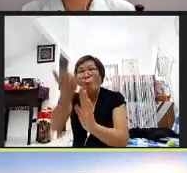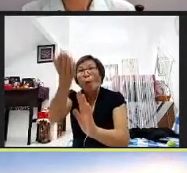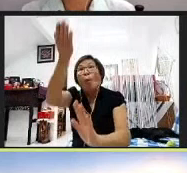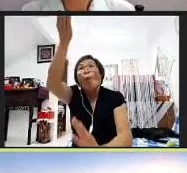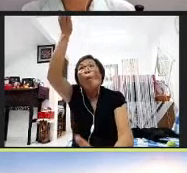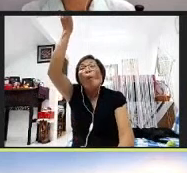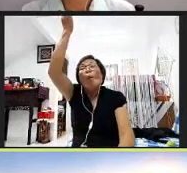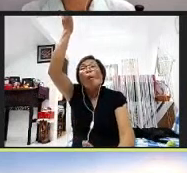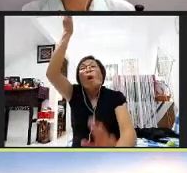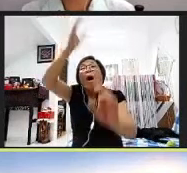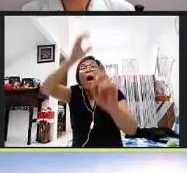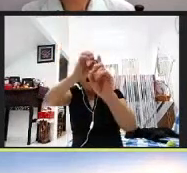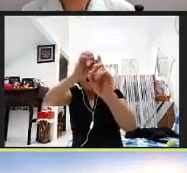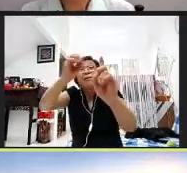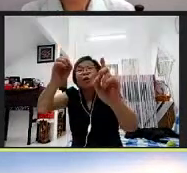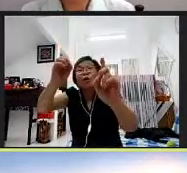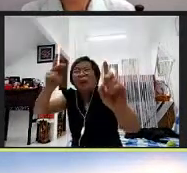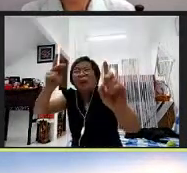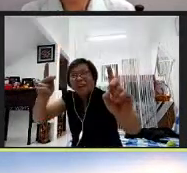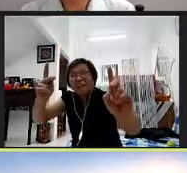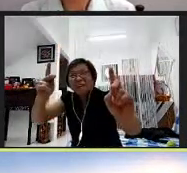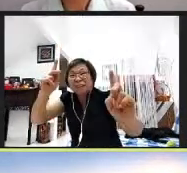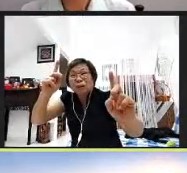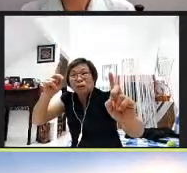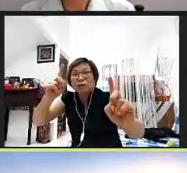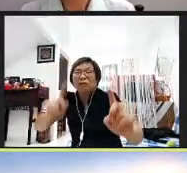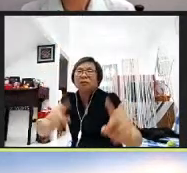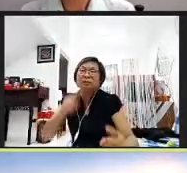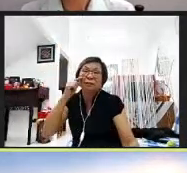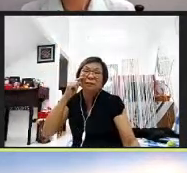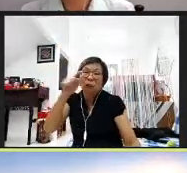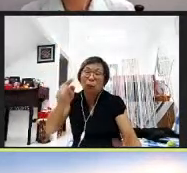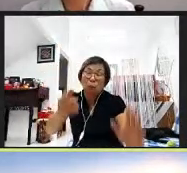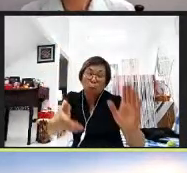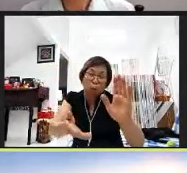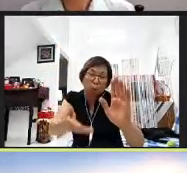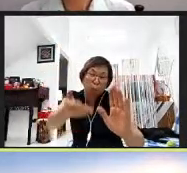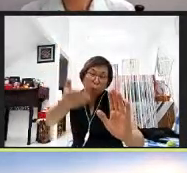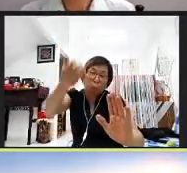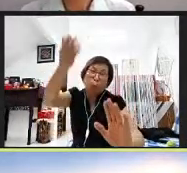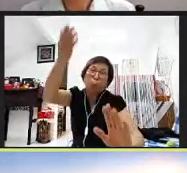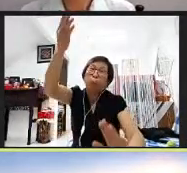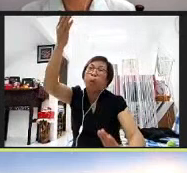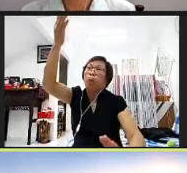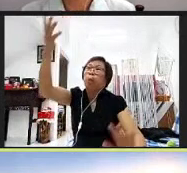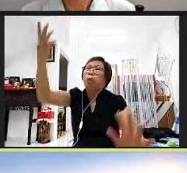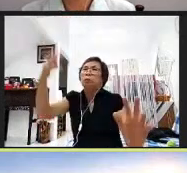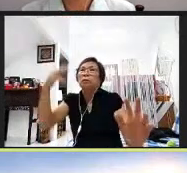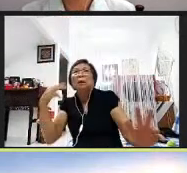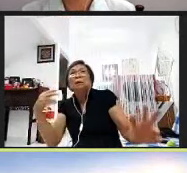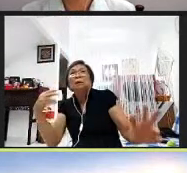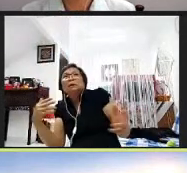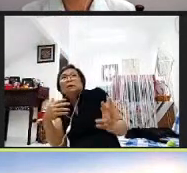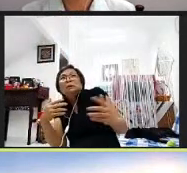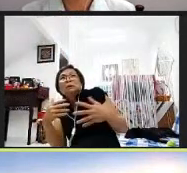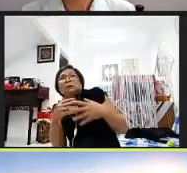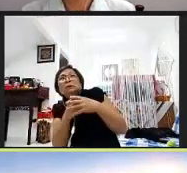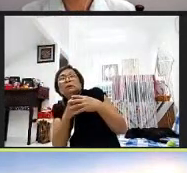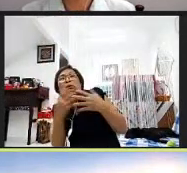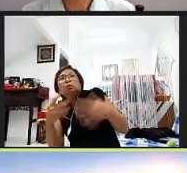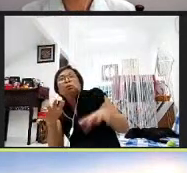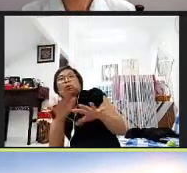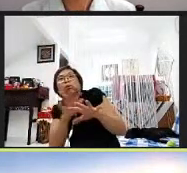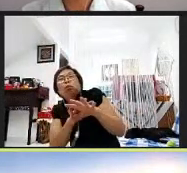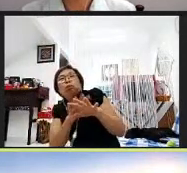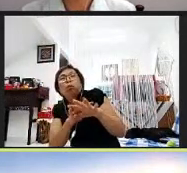by 100,000 cases. You look at these cases increment, you will have a lot of fear in you. And remember,